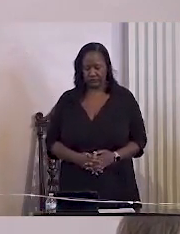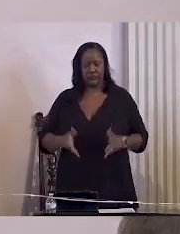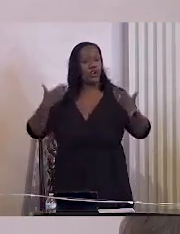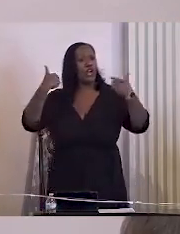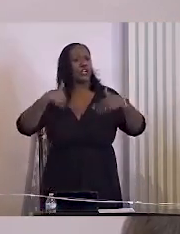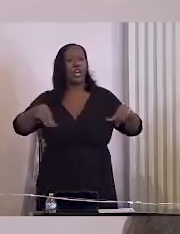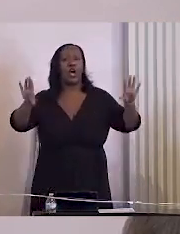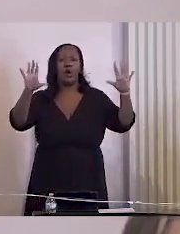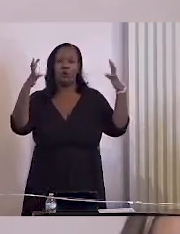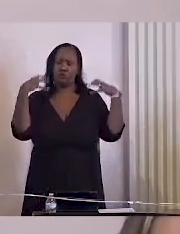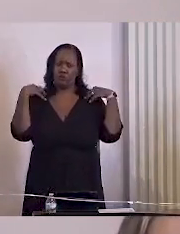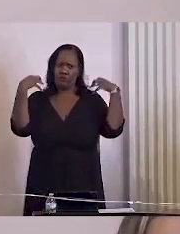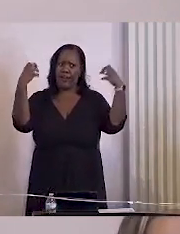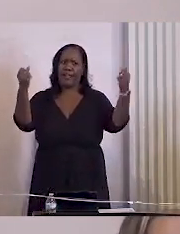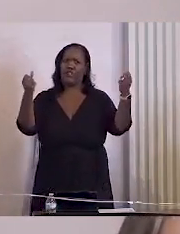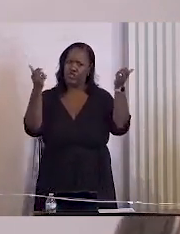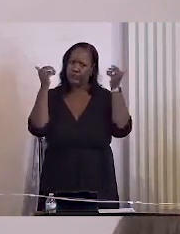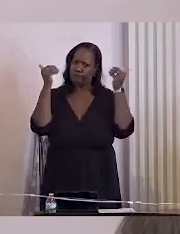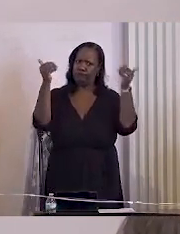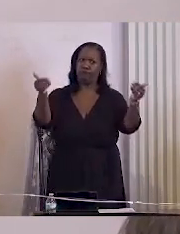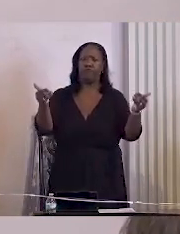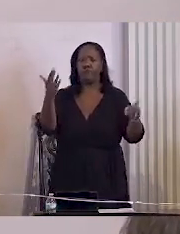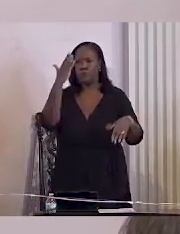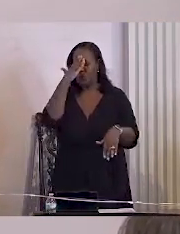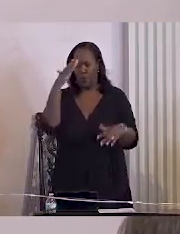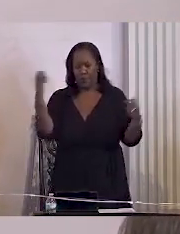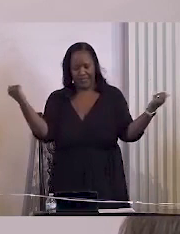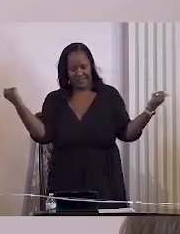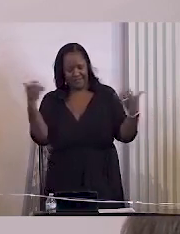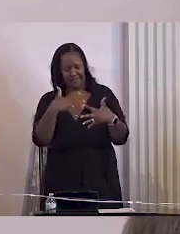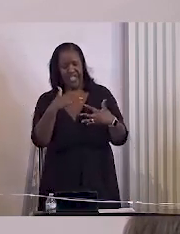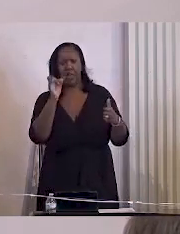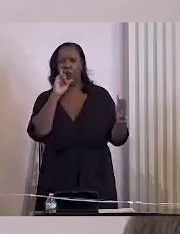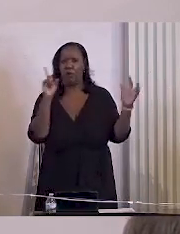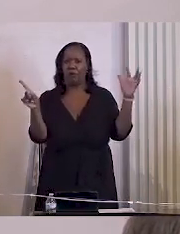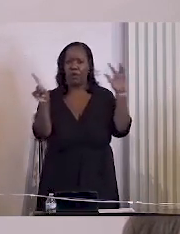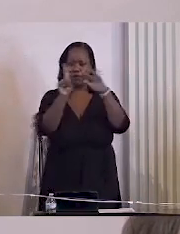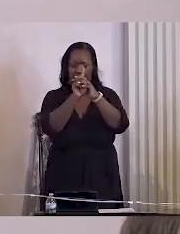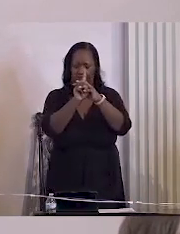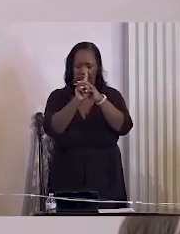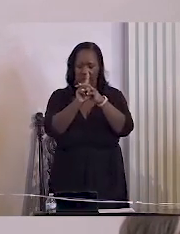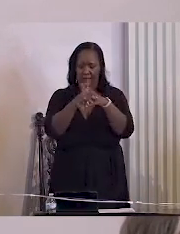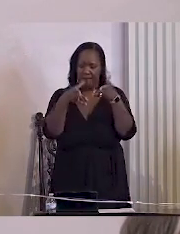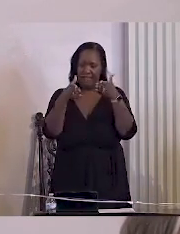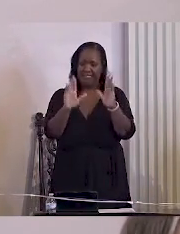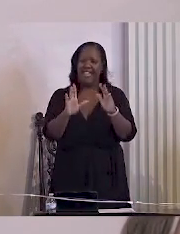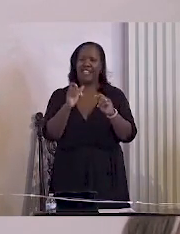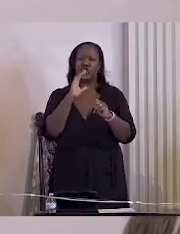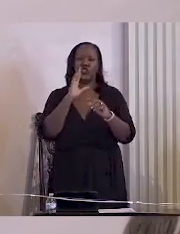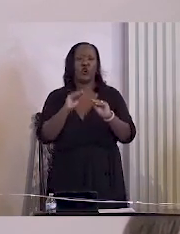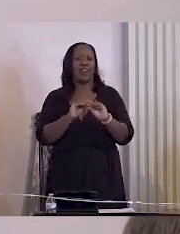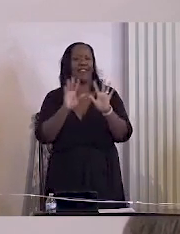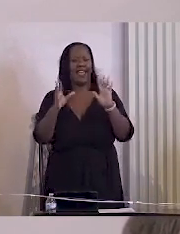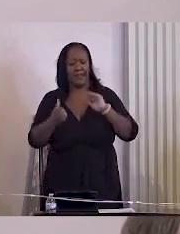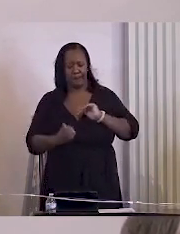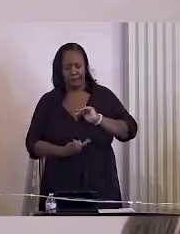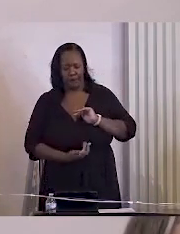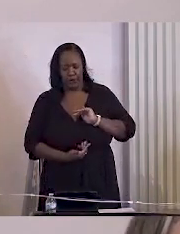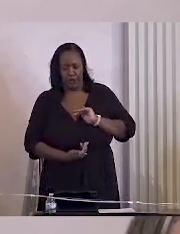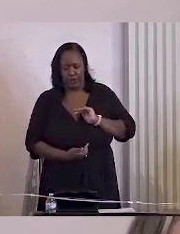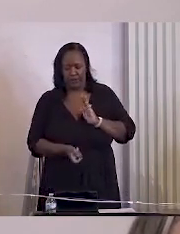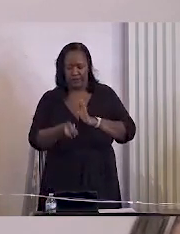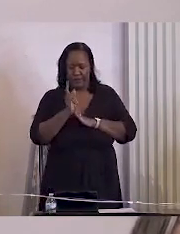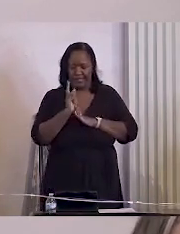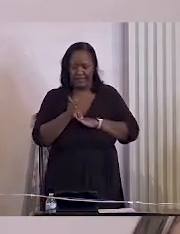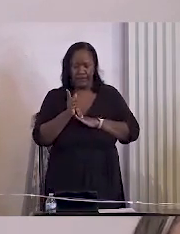Go courageously forth, knowing that fear will come. Let your light burn from this moment on and